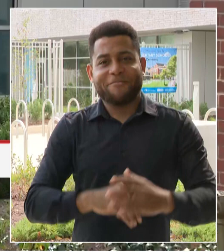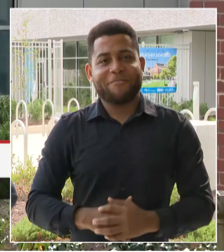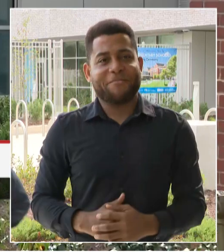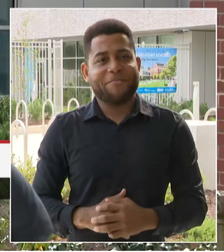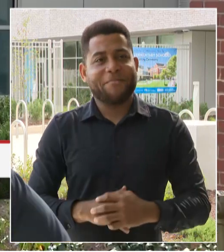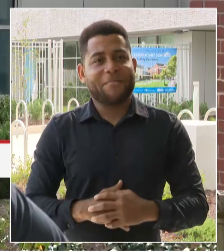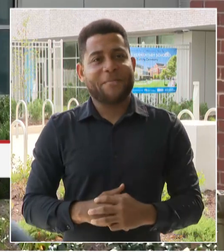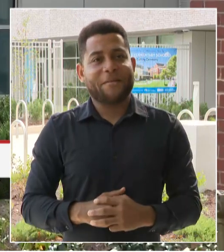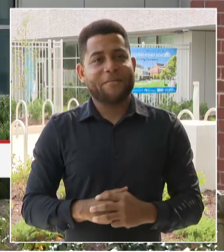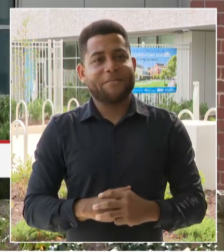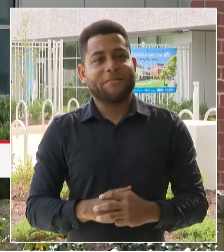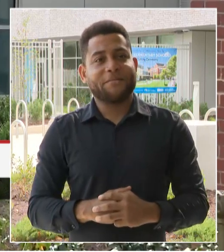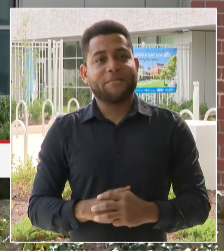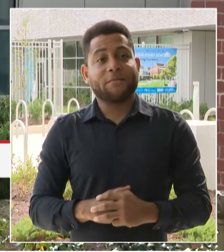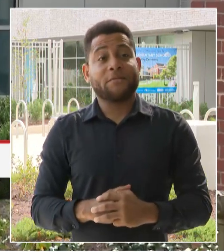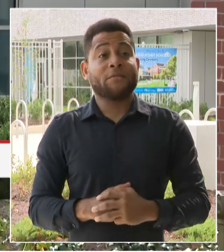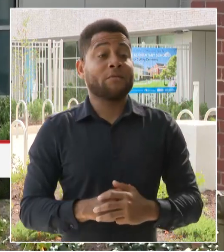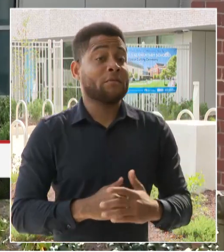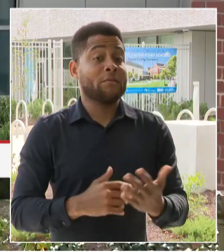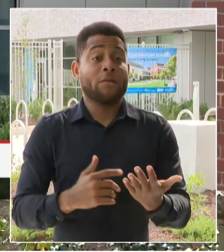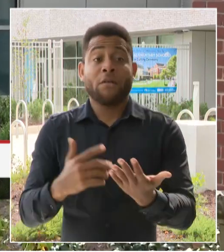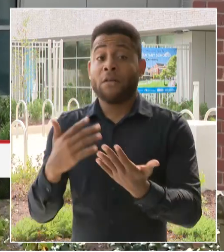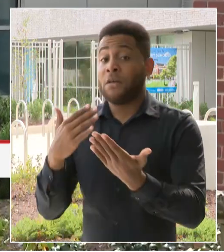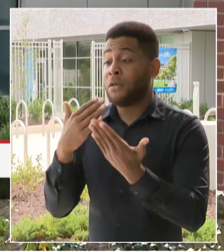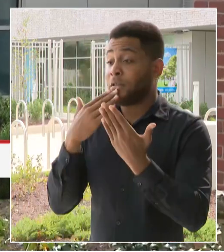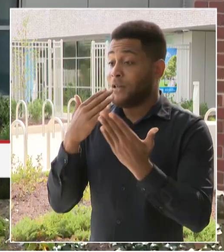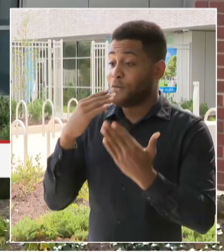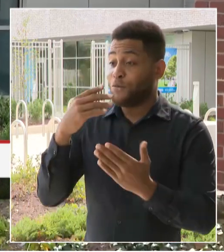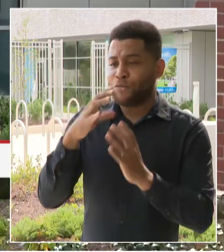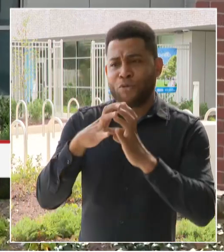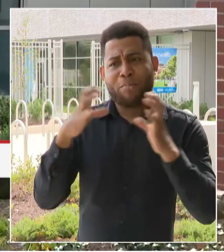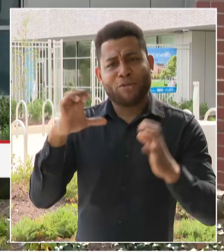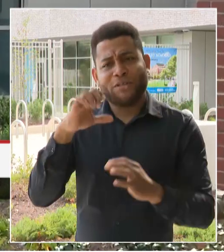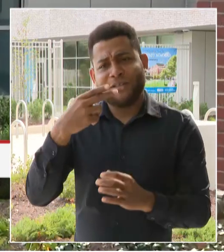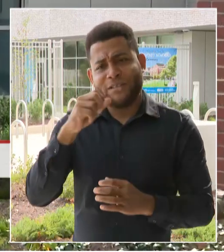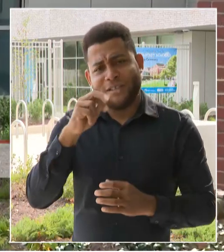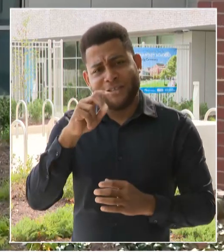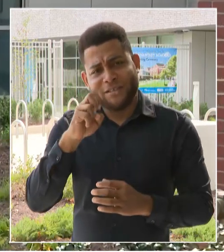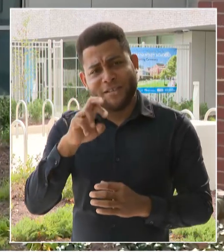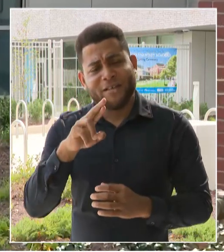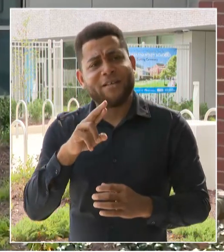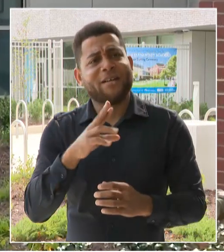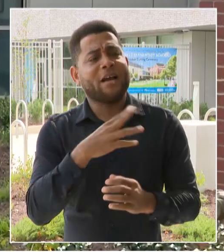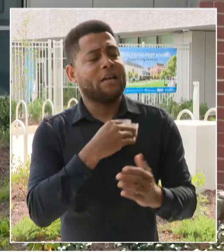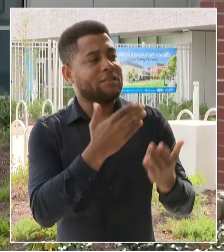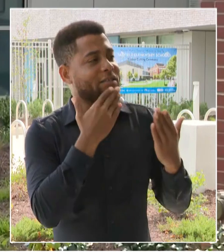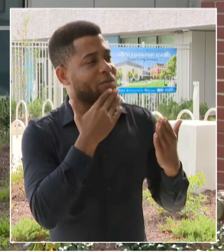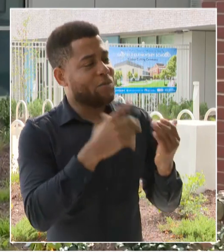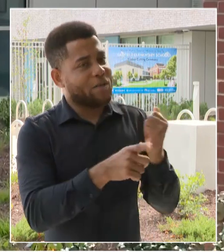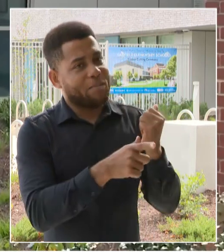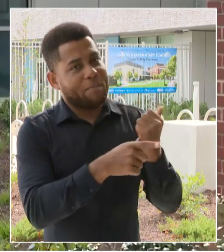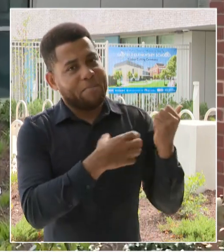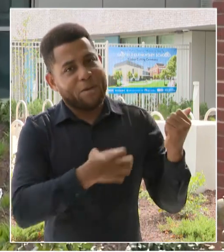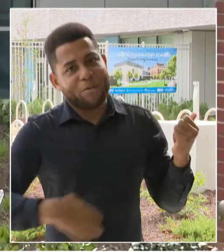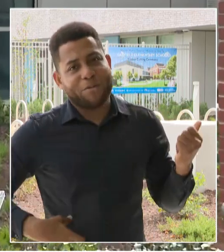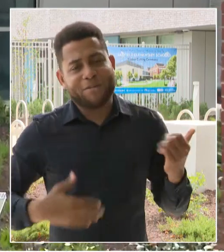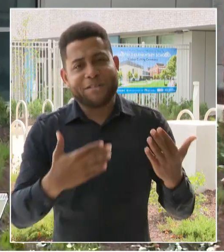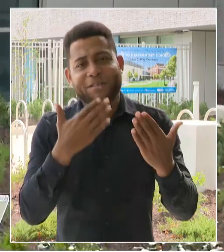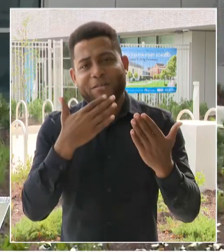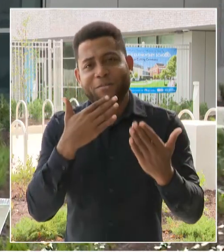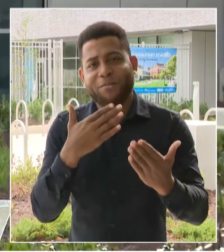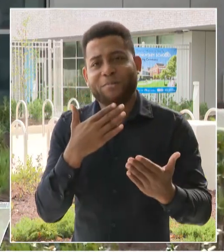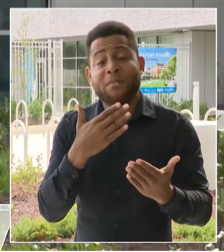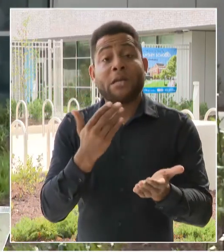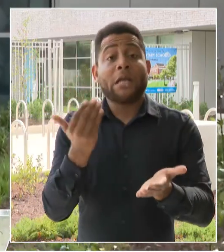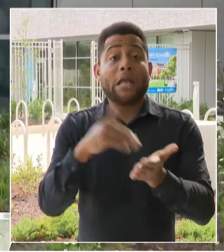Thank you so much, Chancellor Farabee, and thank you, Deputy Mayor Kine. And good morning to the Garfield community. Again, my name is Delano Hunter, and